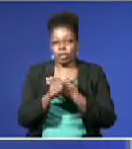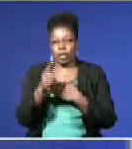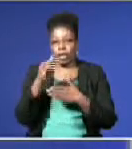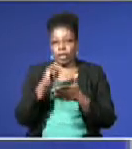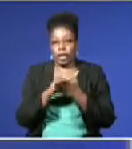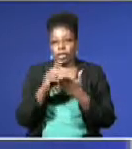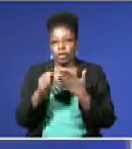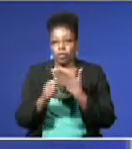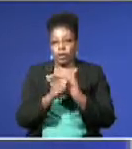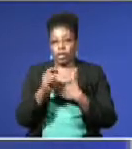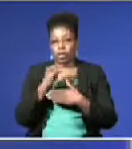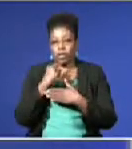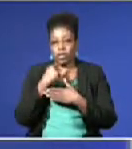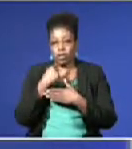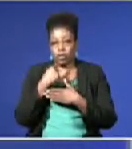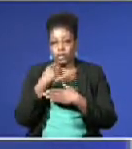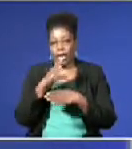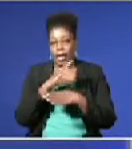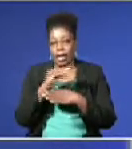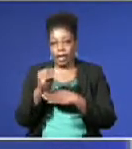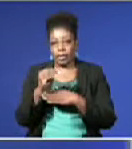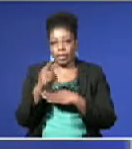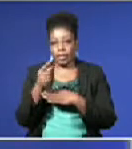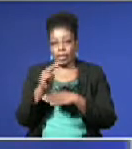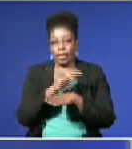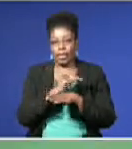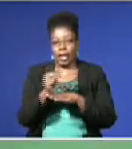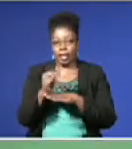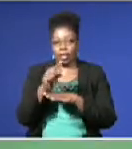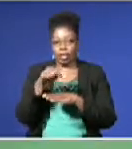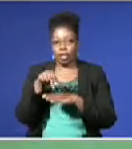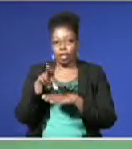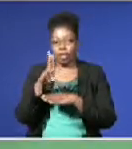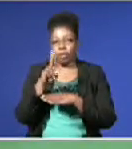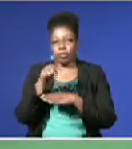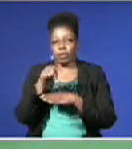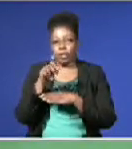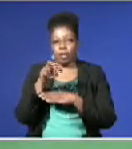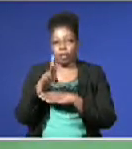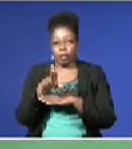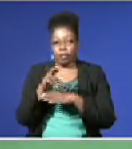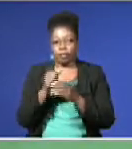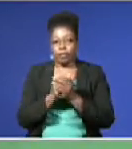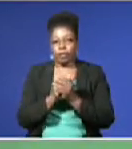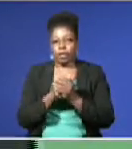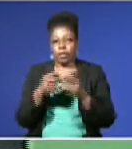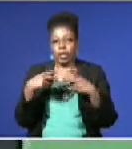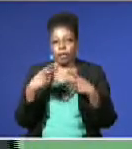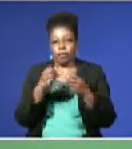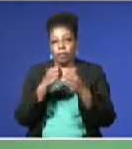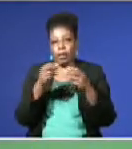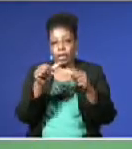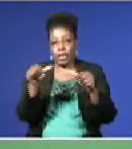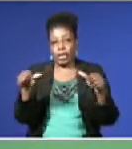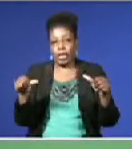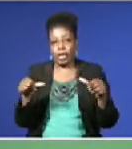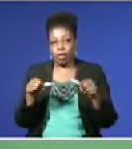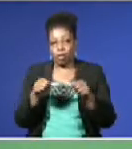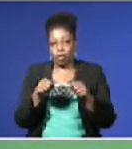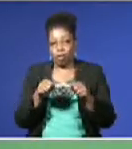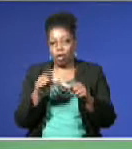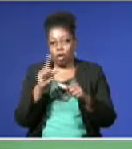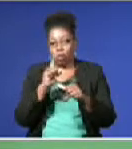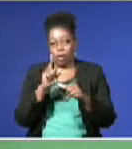as severe as a Nassau grouper. There are many areas in the Bahamas where the conch reserves are